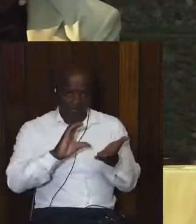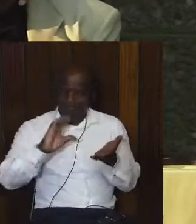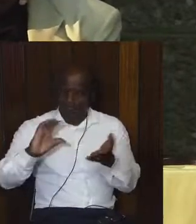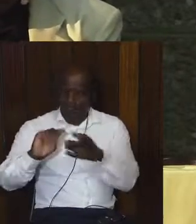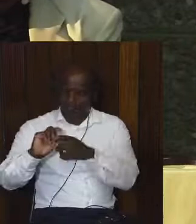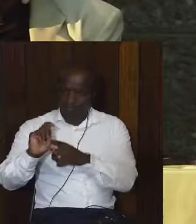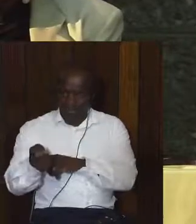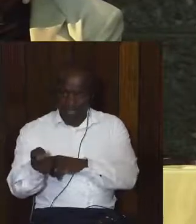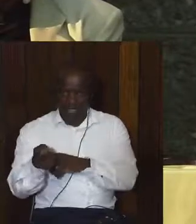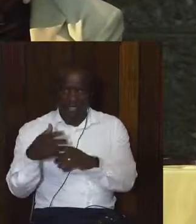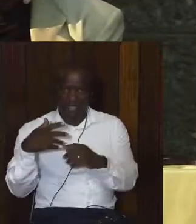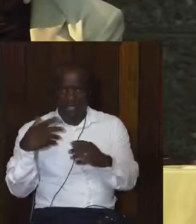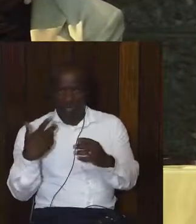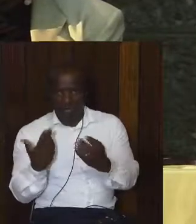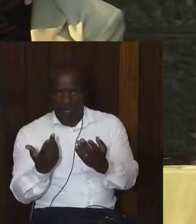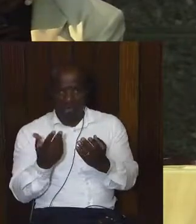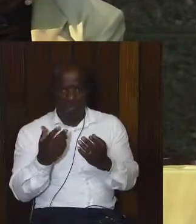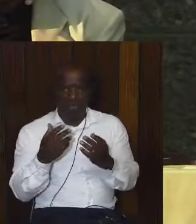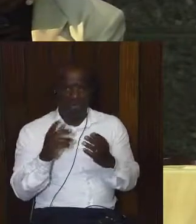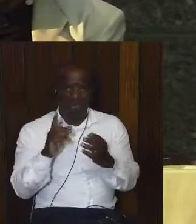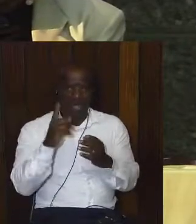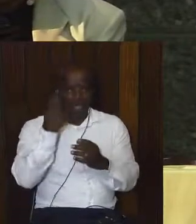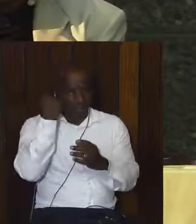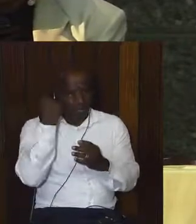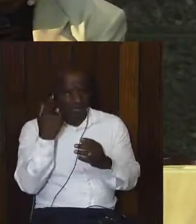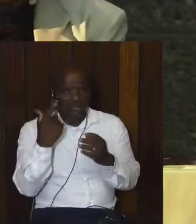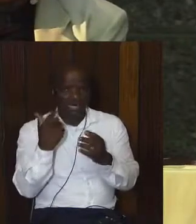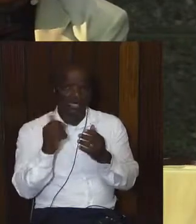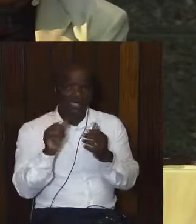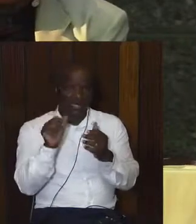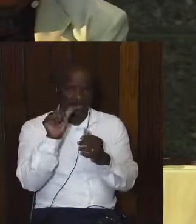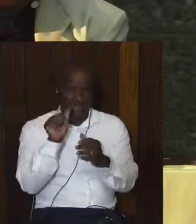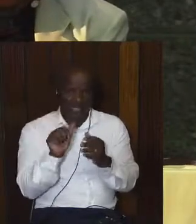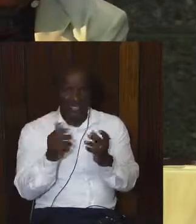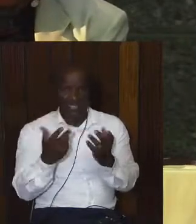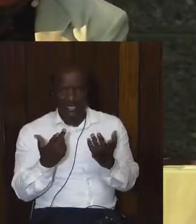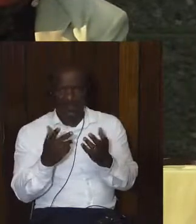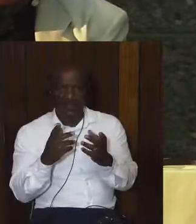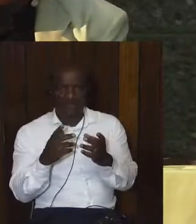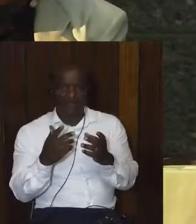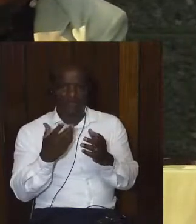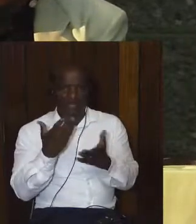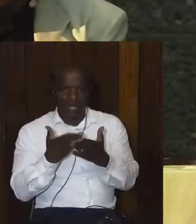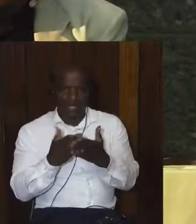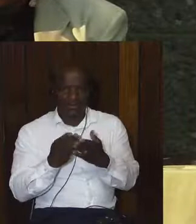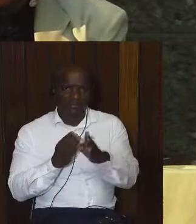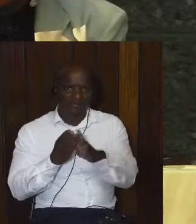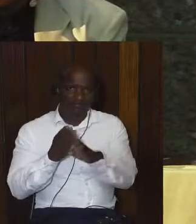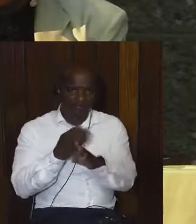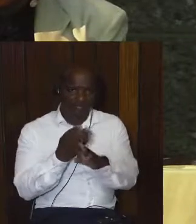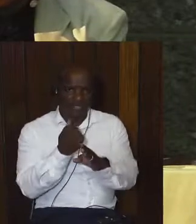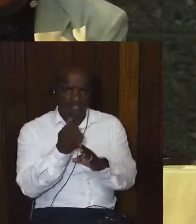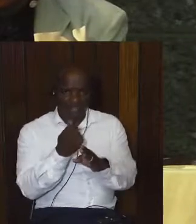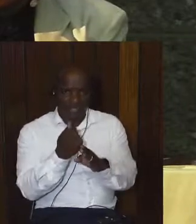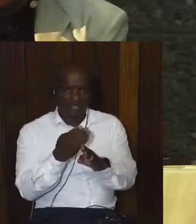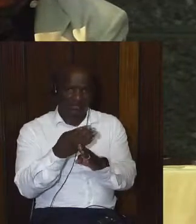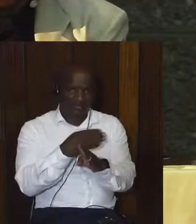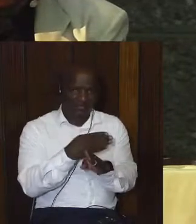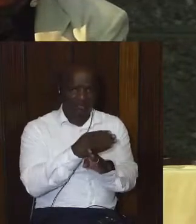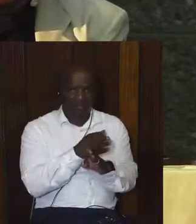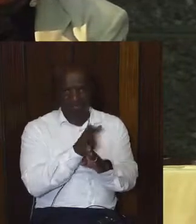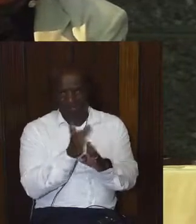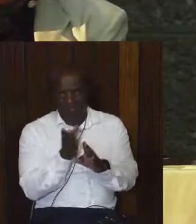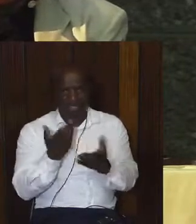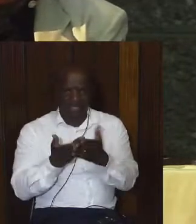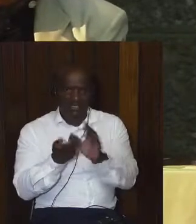any project, whether it's administration or otherwise, and then redirect funds. And I think that's where we're going when it comes to